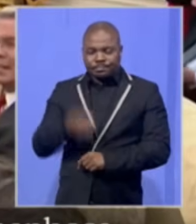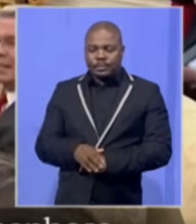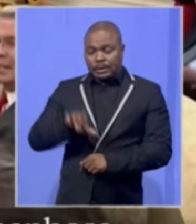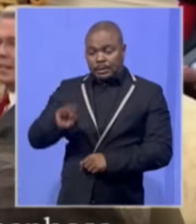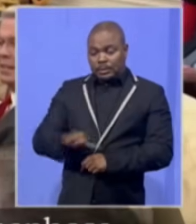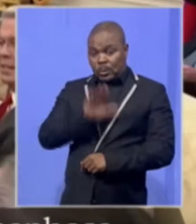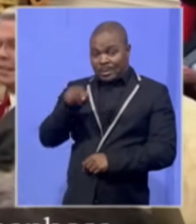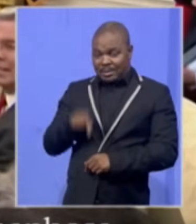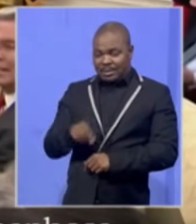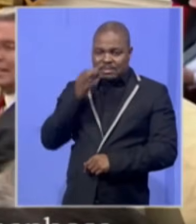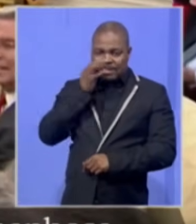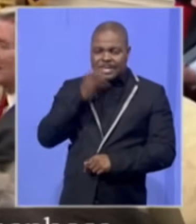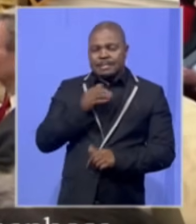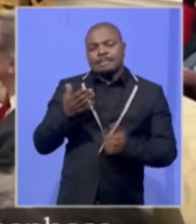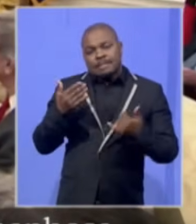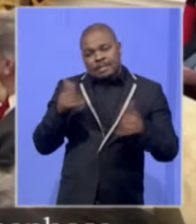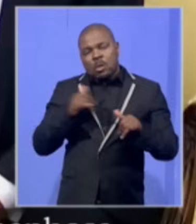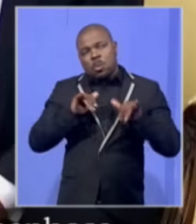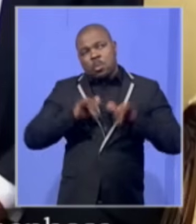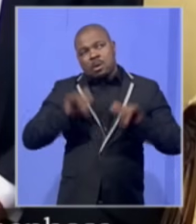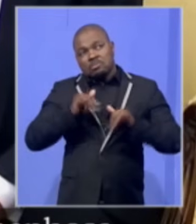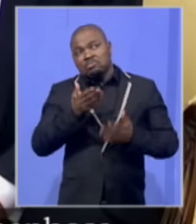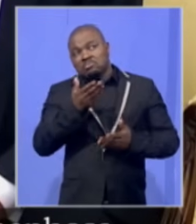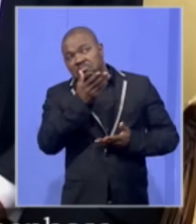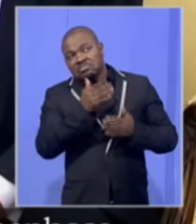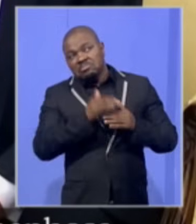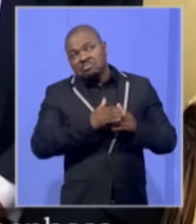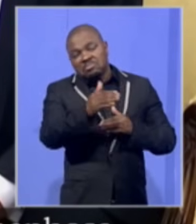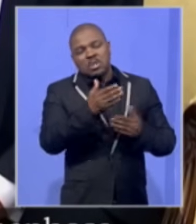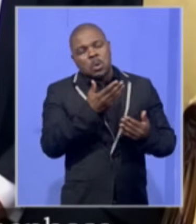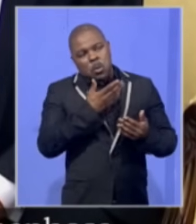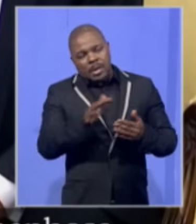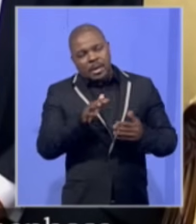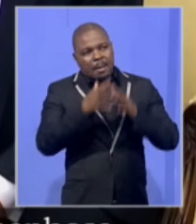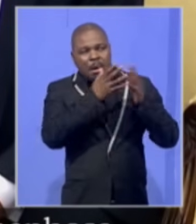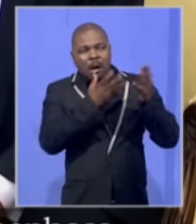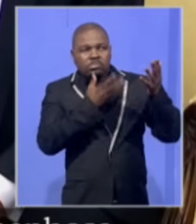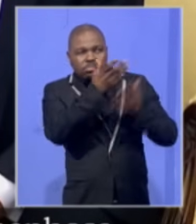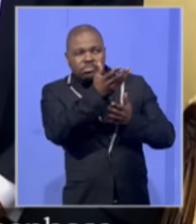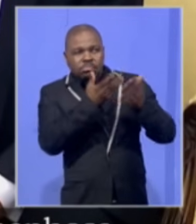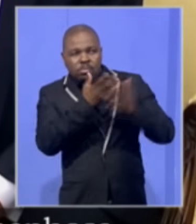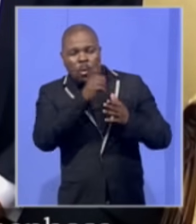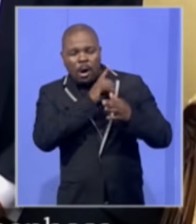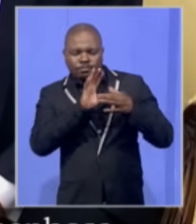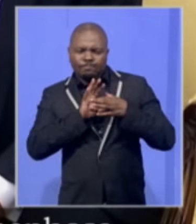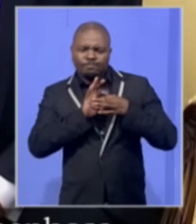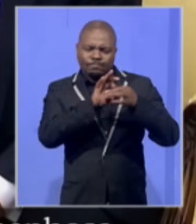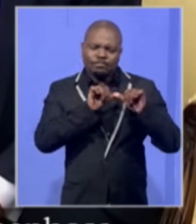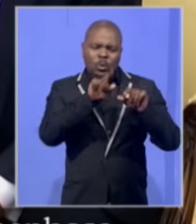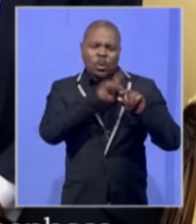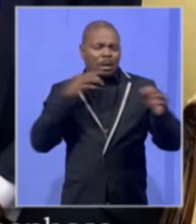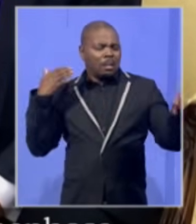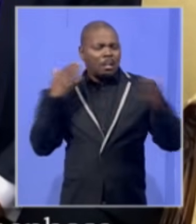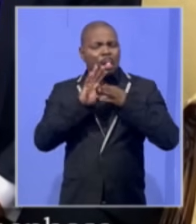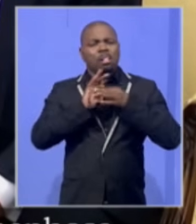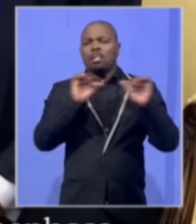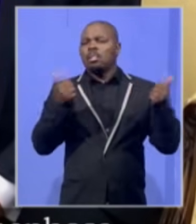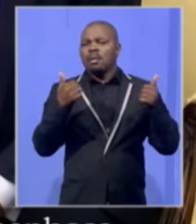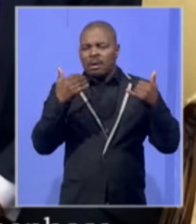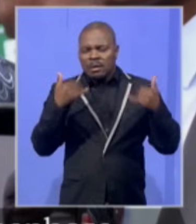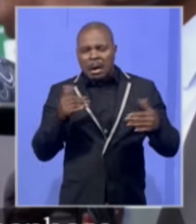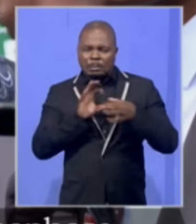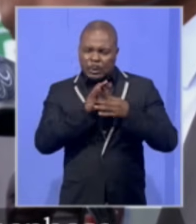santse ikemiseditse go buisana le Washington DC go boloka dikamano tsa sediplomate tsa dingwaga di le dintsi. We are